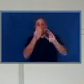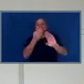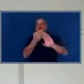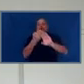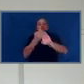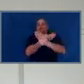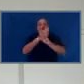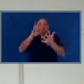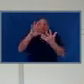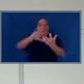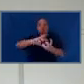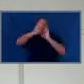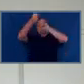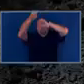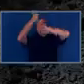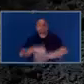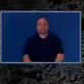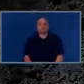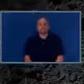catastrophically disrupted.